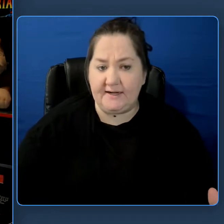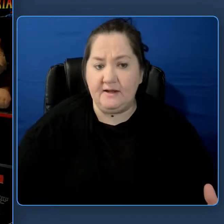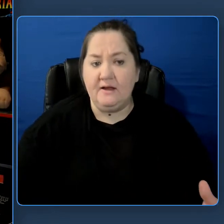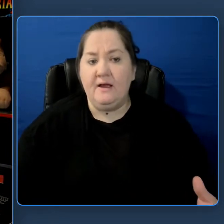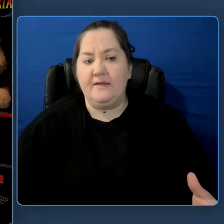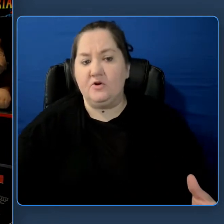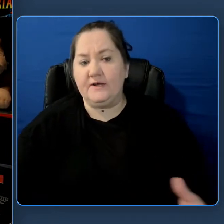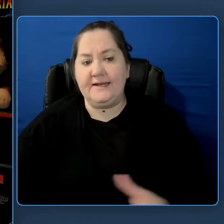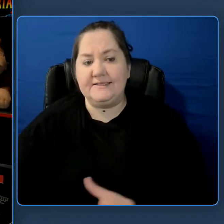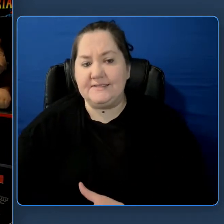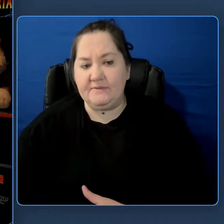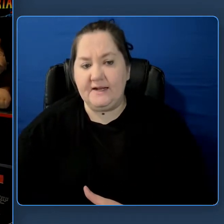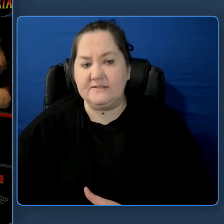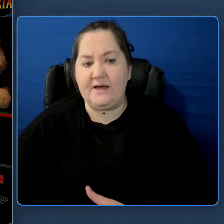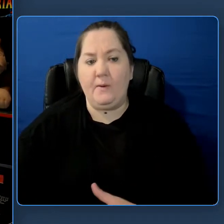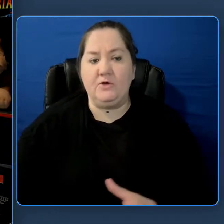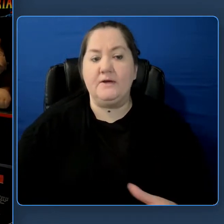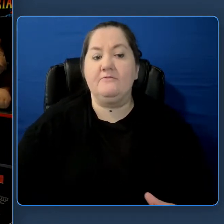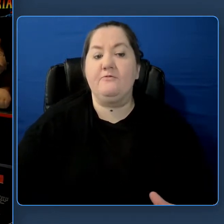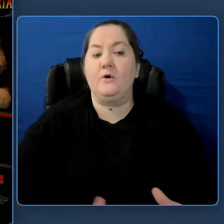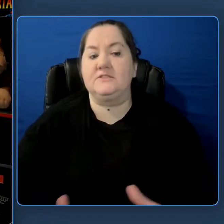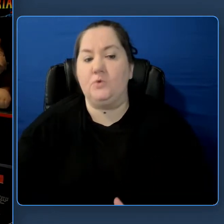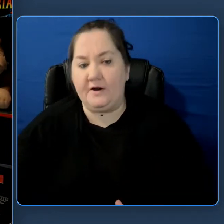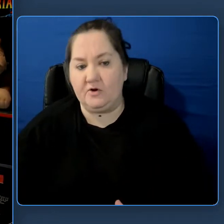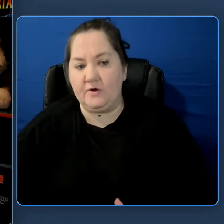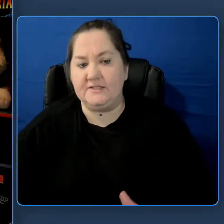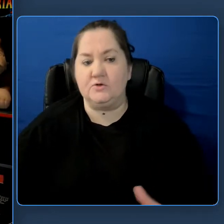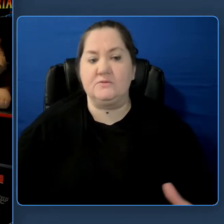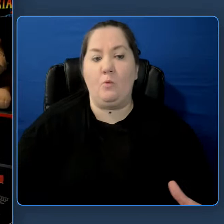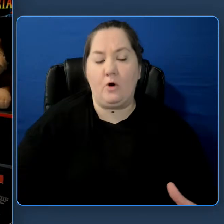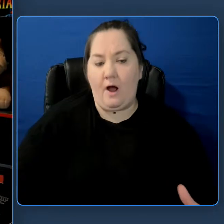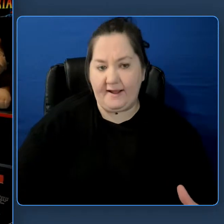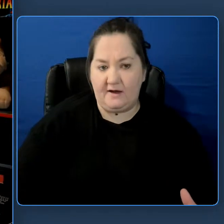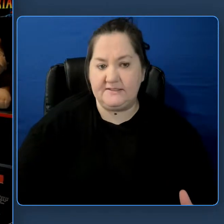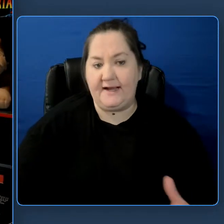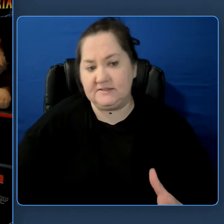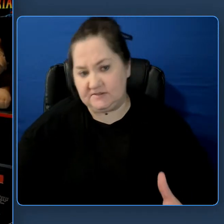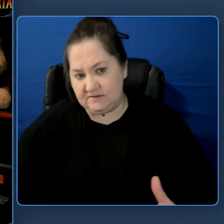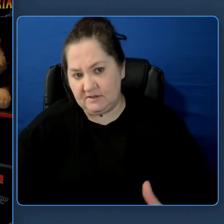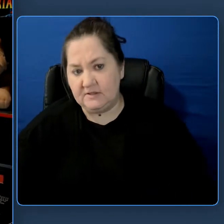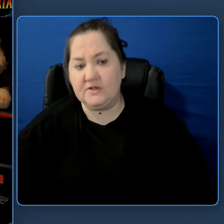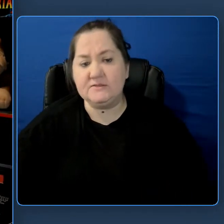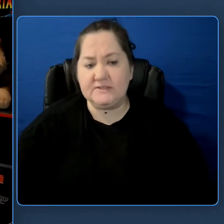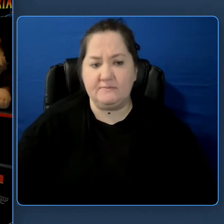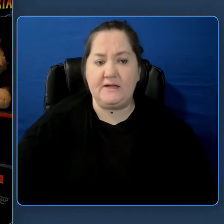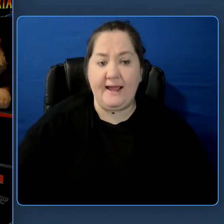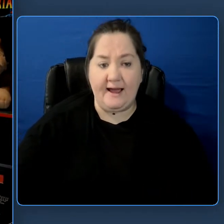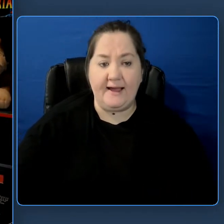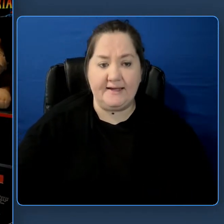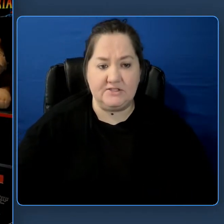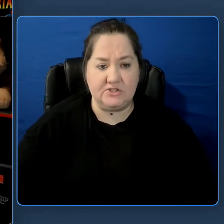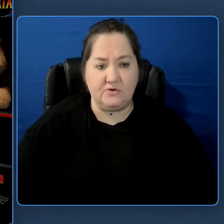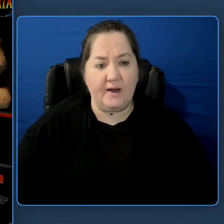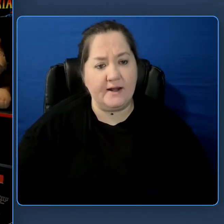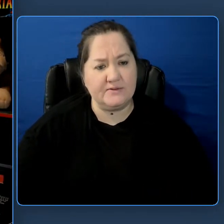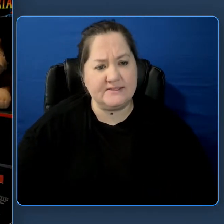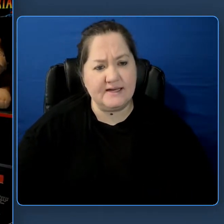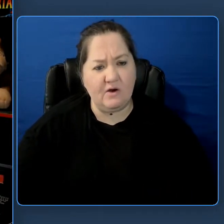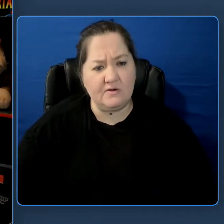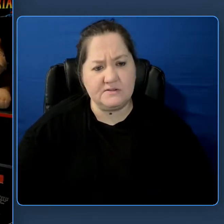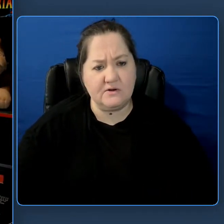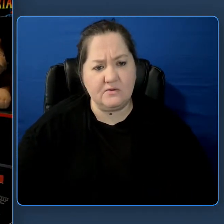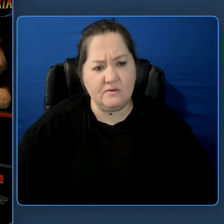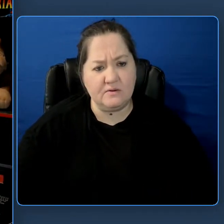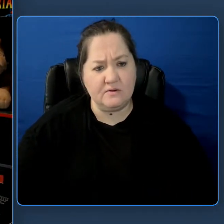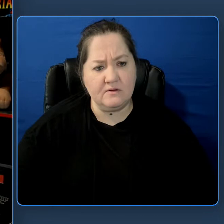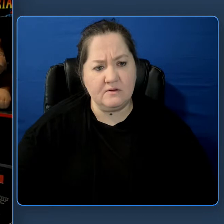at the screen and they're looking at something else, that way you can focus to where they're looking. So it's more eye contact. So that's what something AI can do. And I would